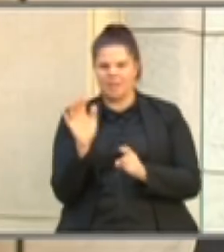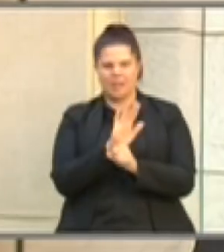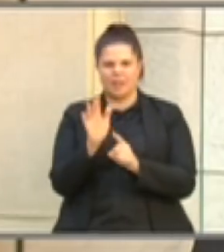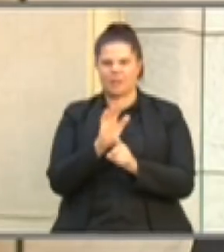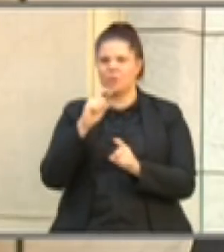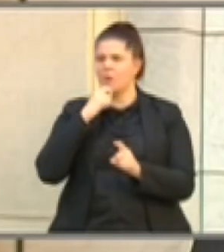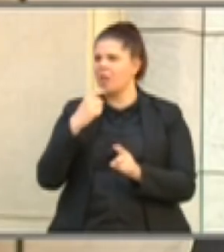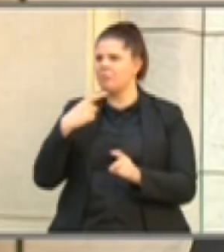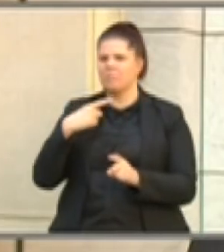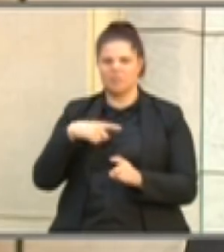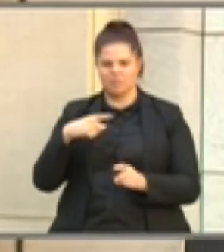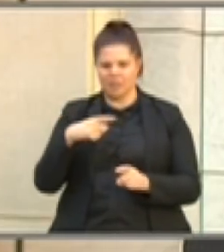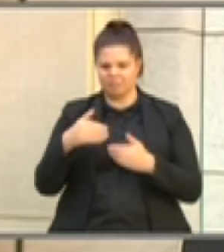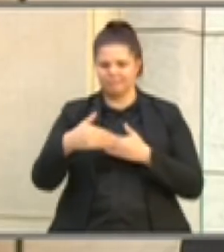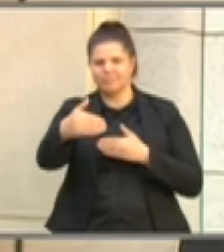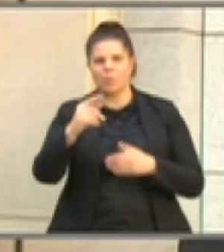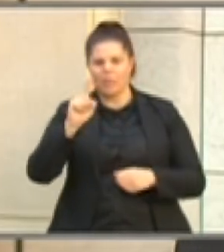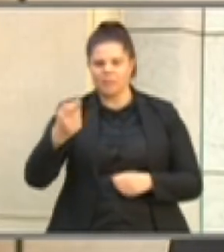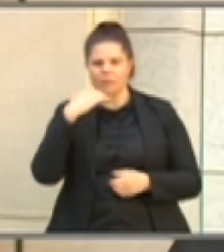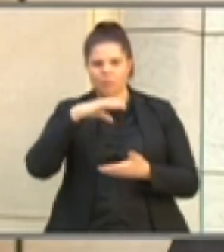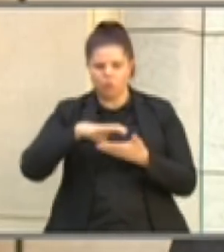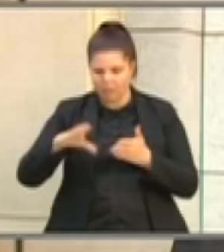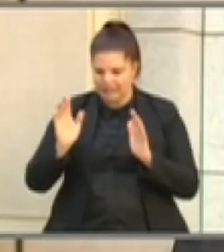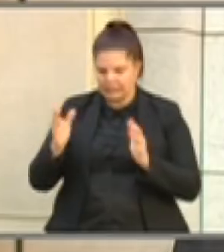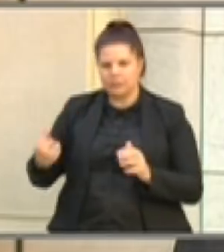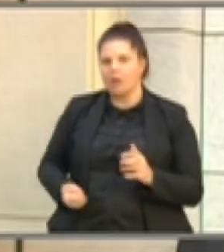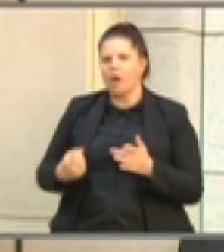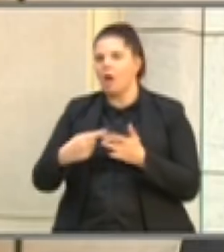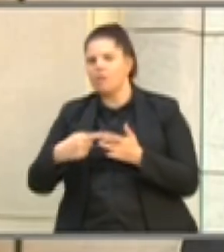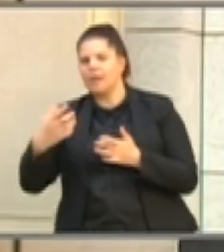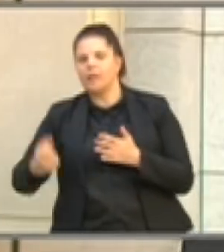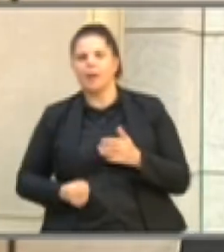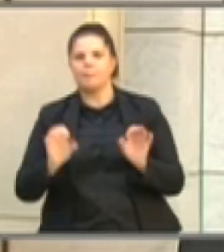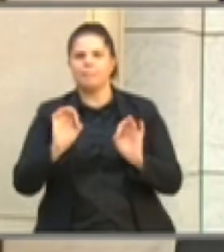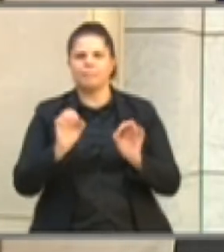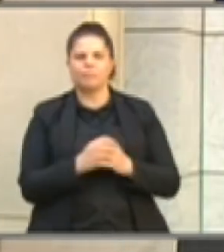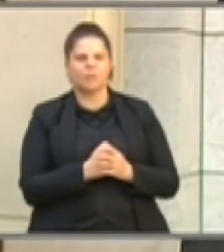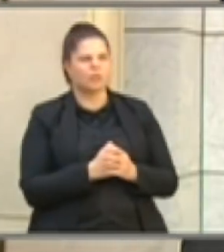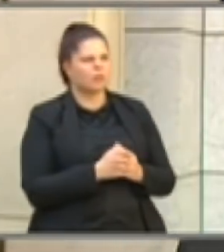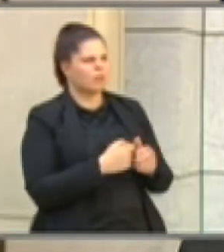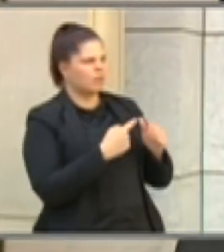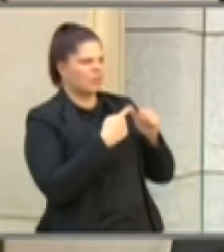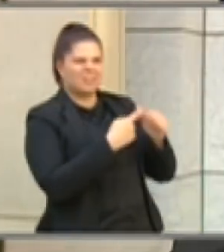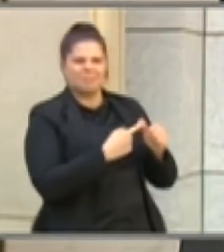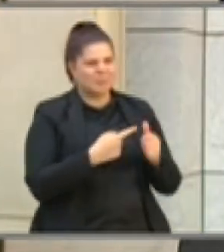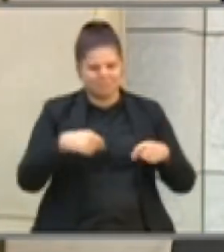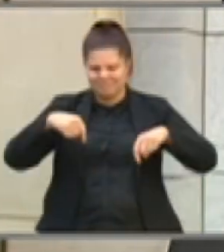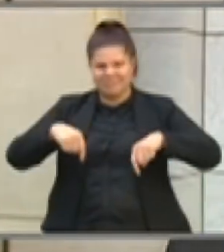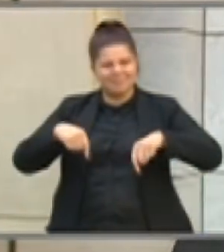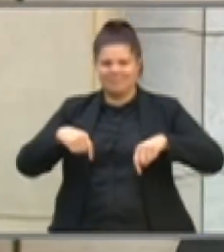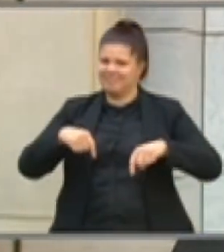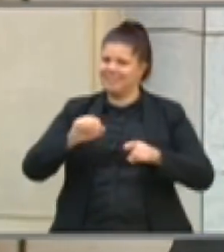other income for the next 6 months? Well, the second part of that question is difficult to answer, Phil, because we're in very uncertain times, and that'll depend very much